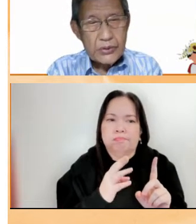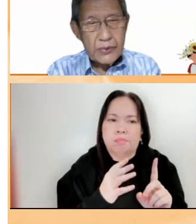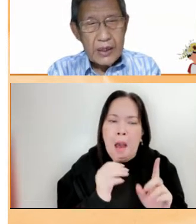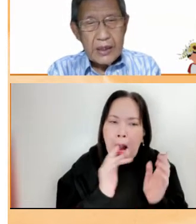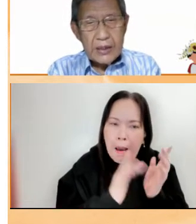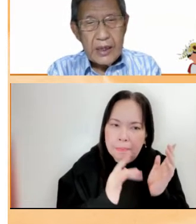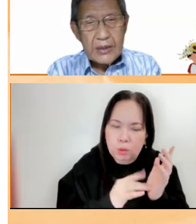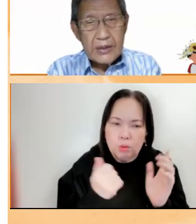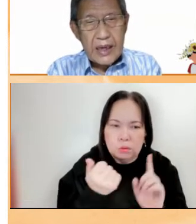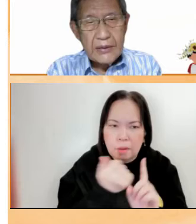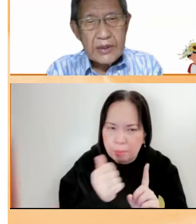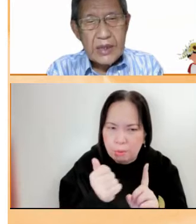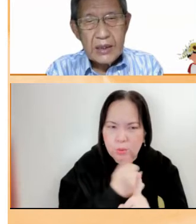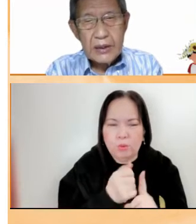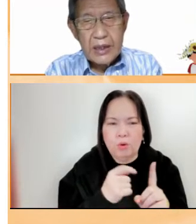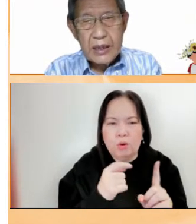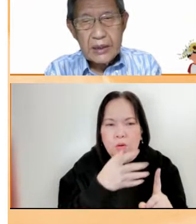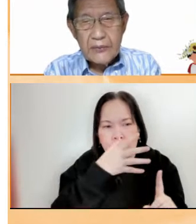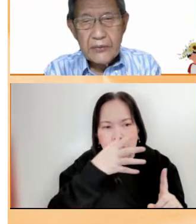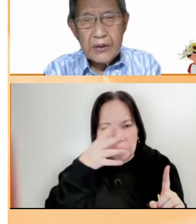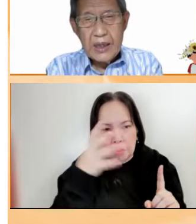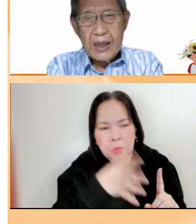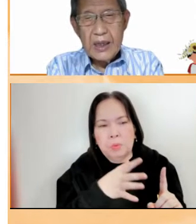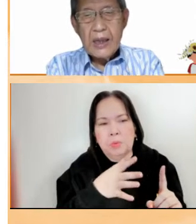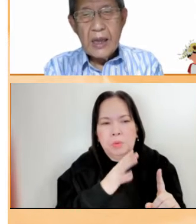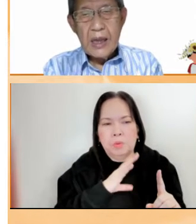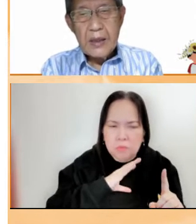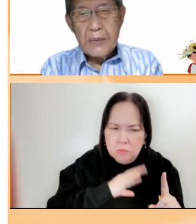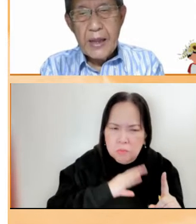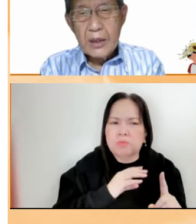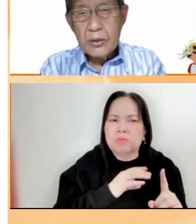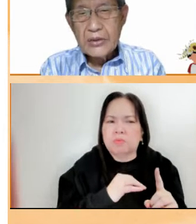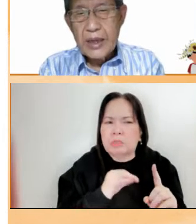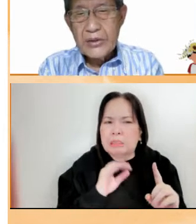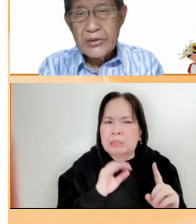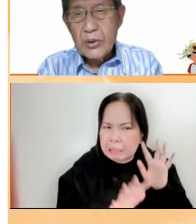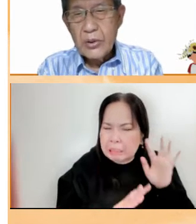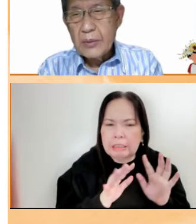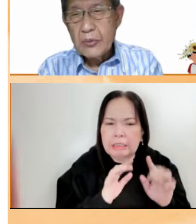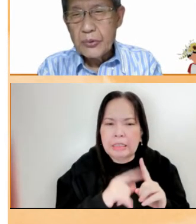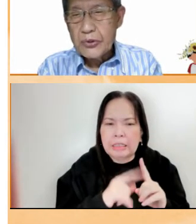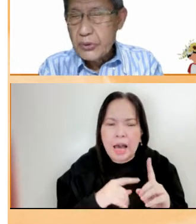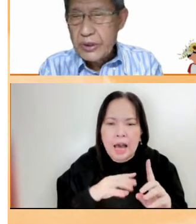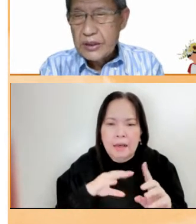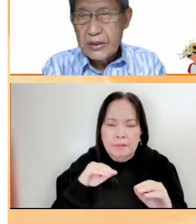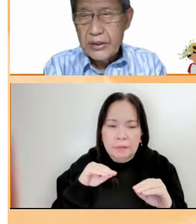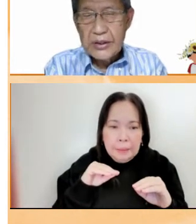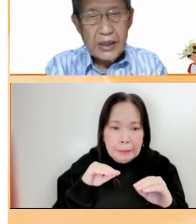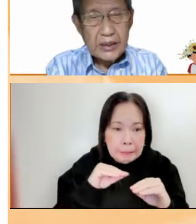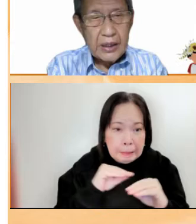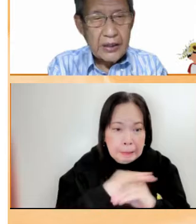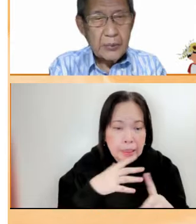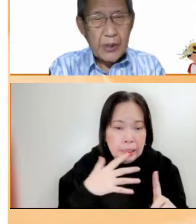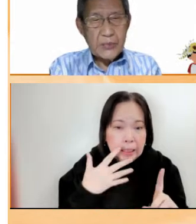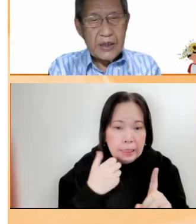abused. These can result in negatively impact on education, job opportunities, learning,